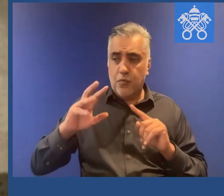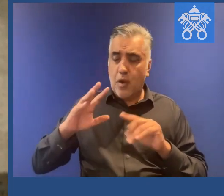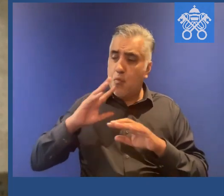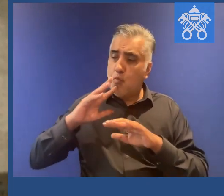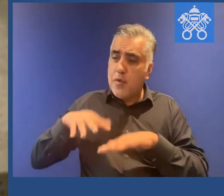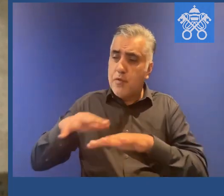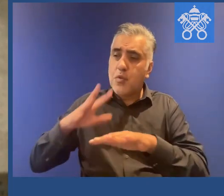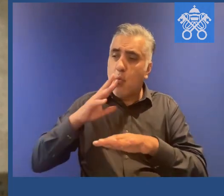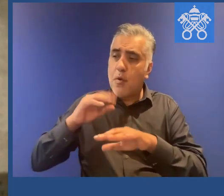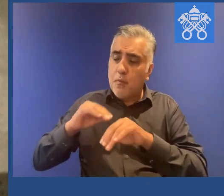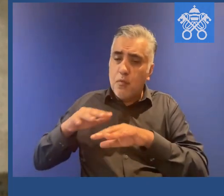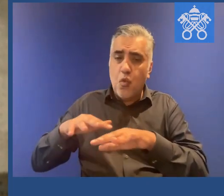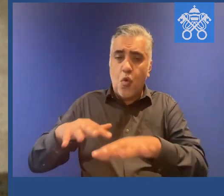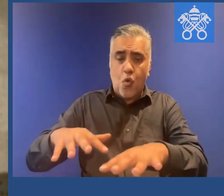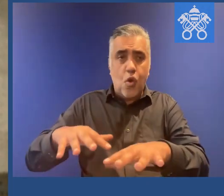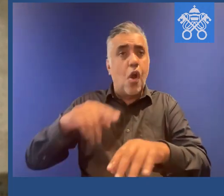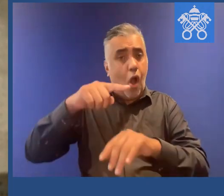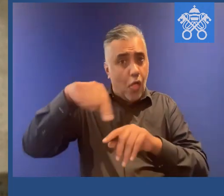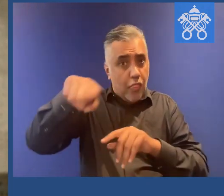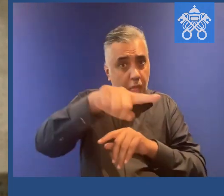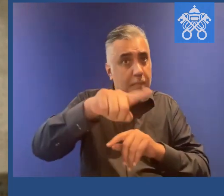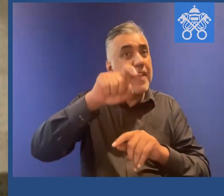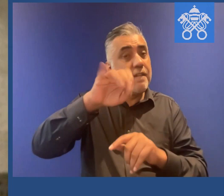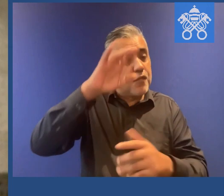flow from within him who believes in me."